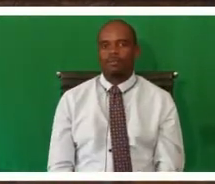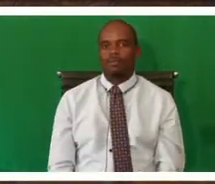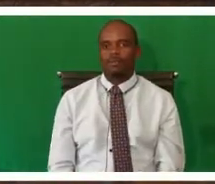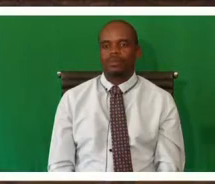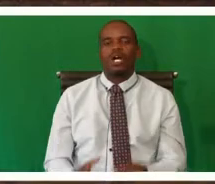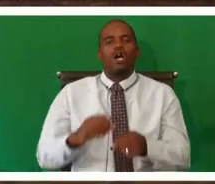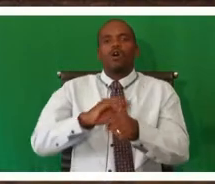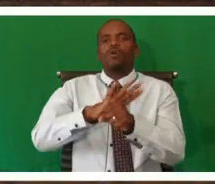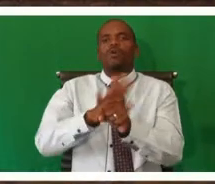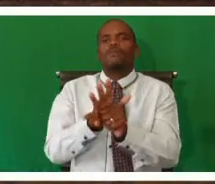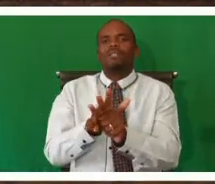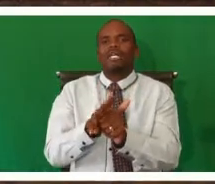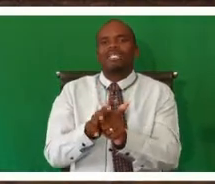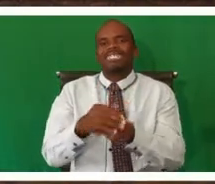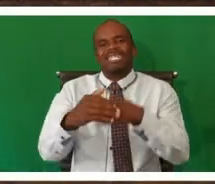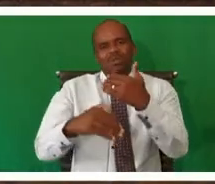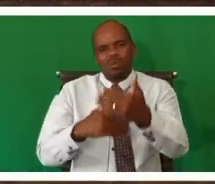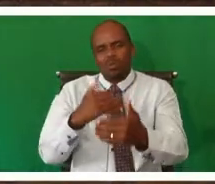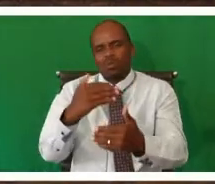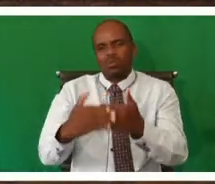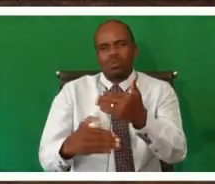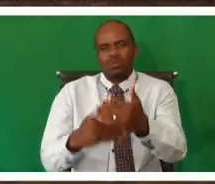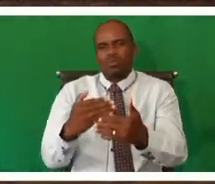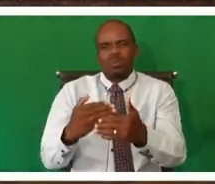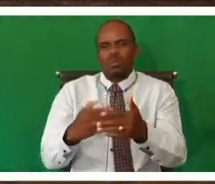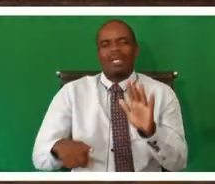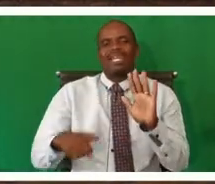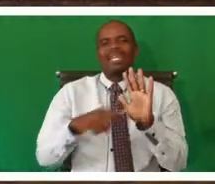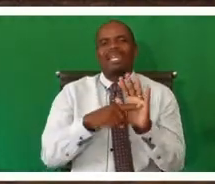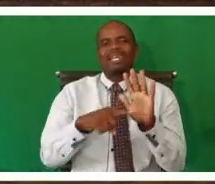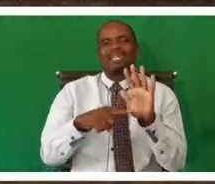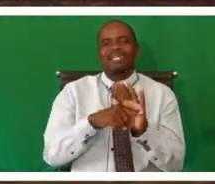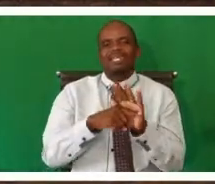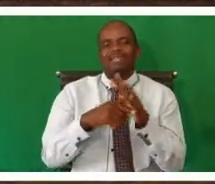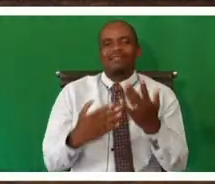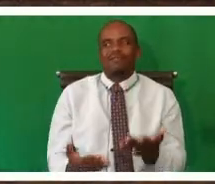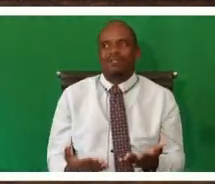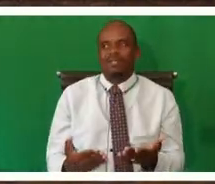COVID-19 continues to negatively affect the economy,